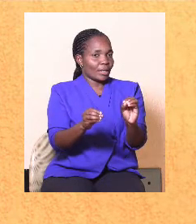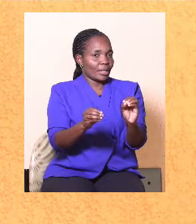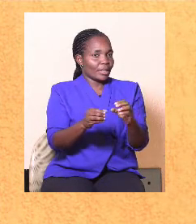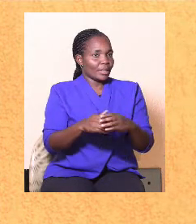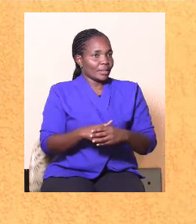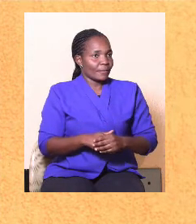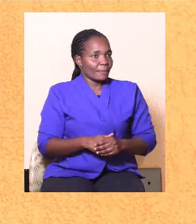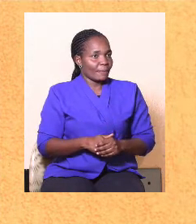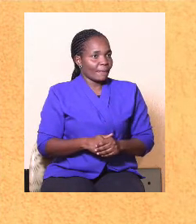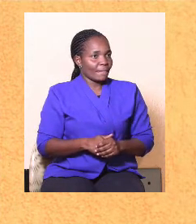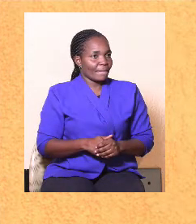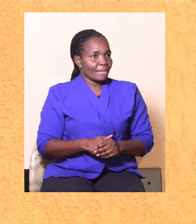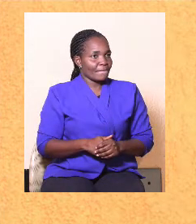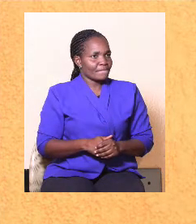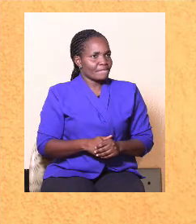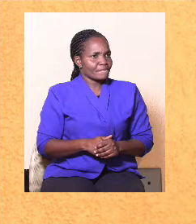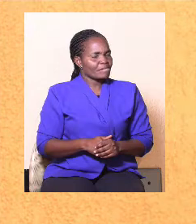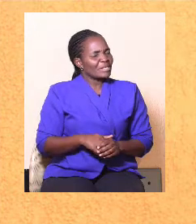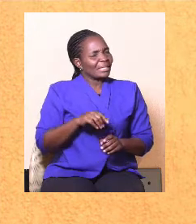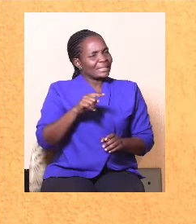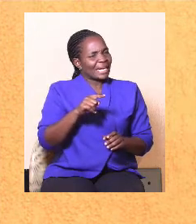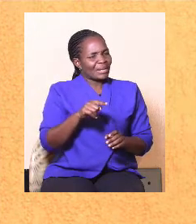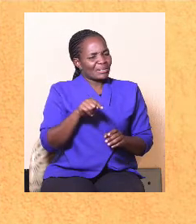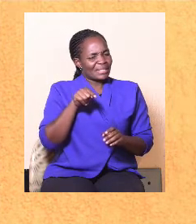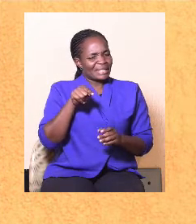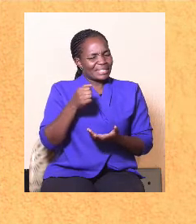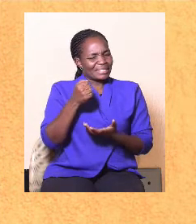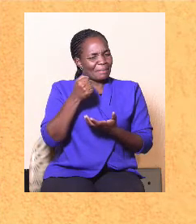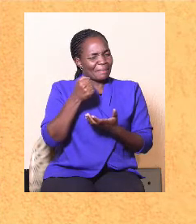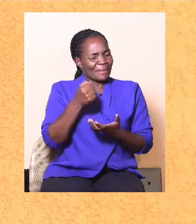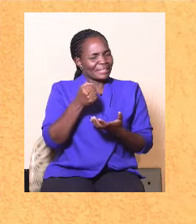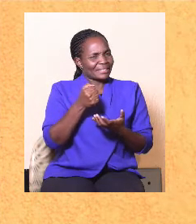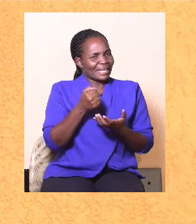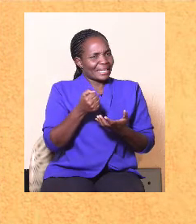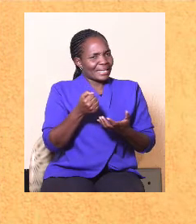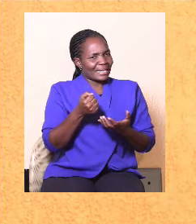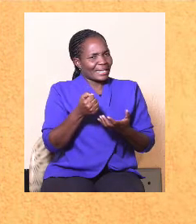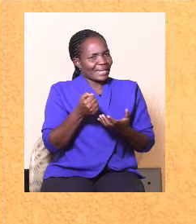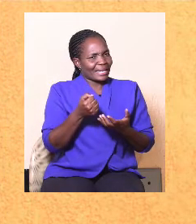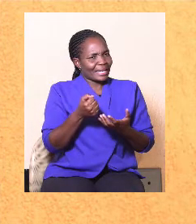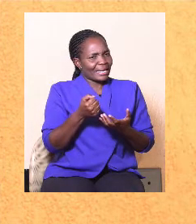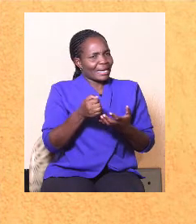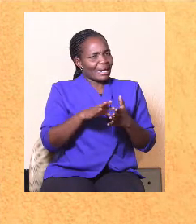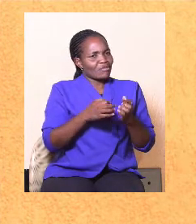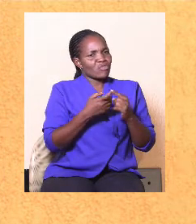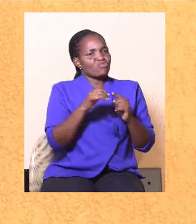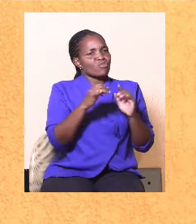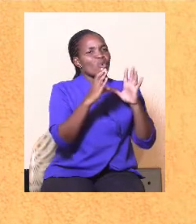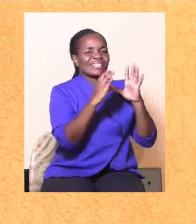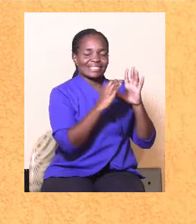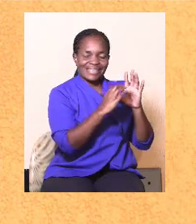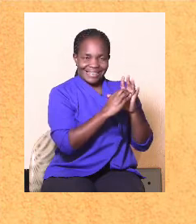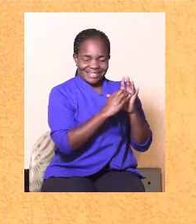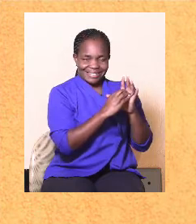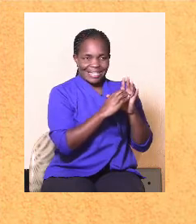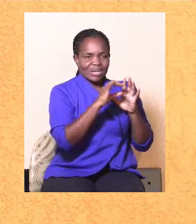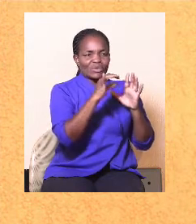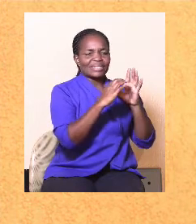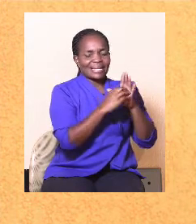budget continuation, under what act has this assistance been promulgated? And then finally, from my